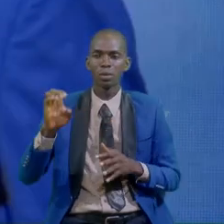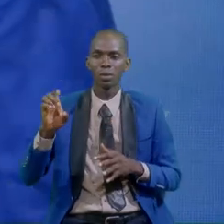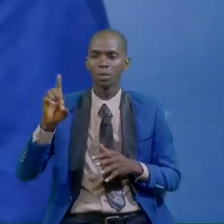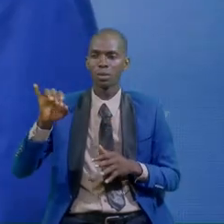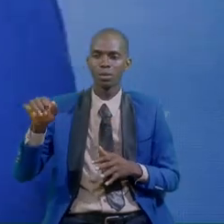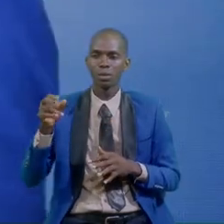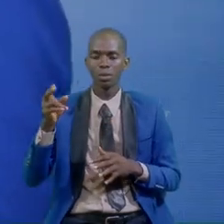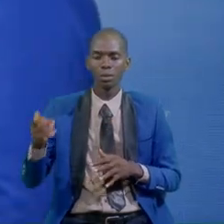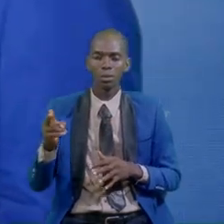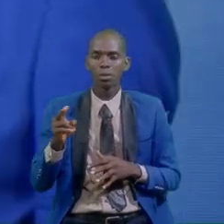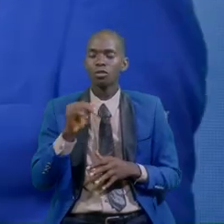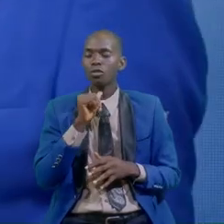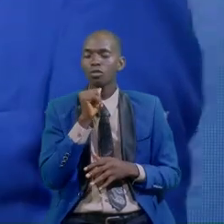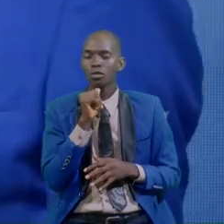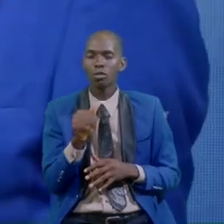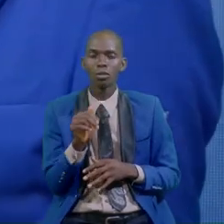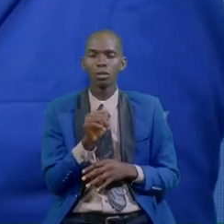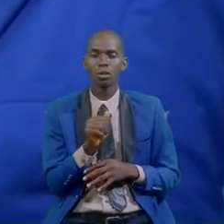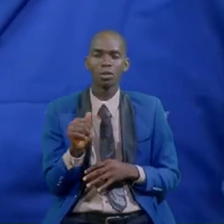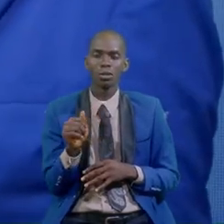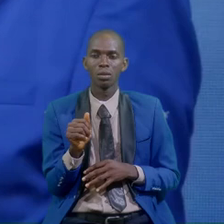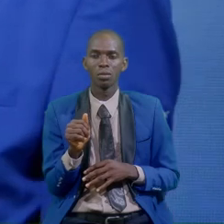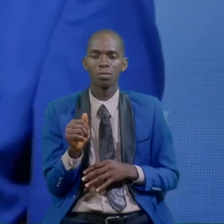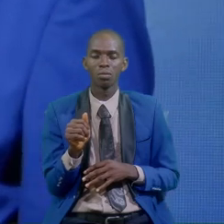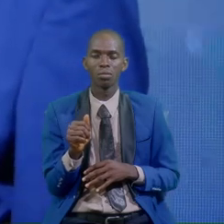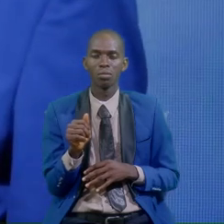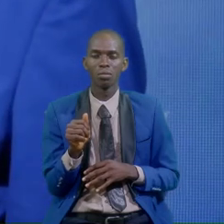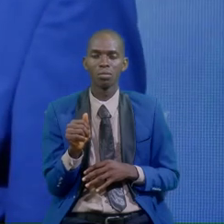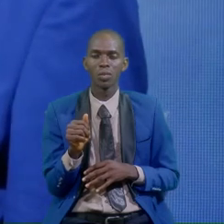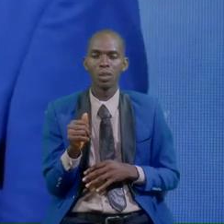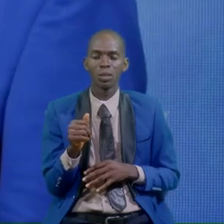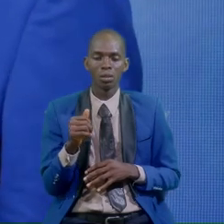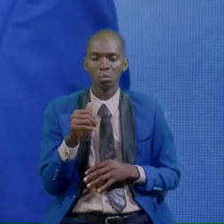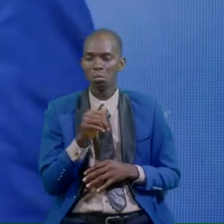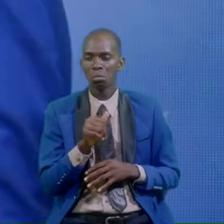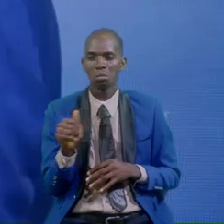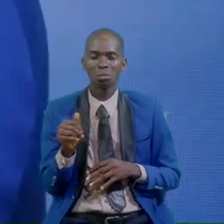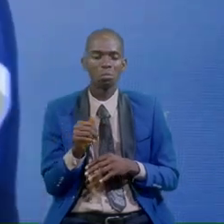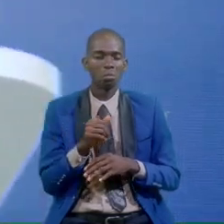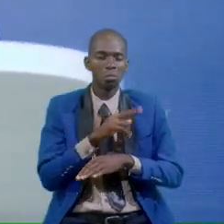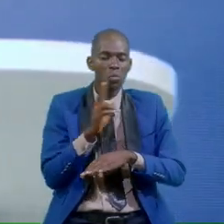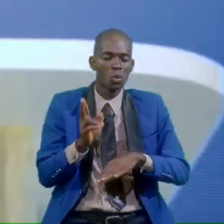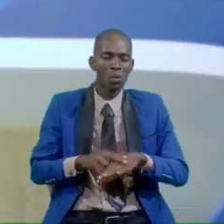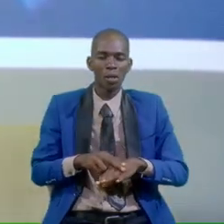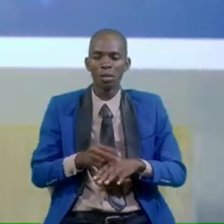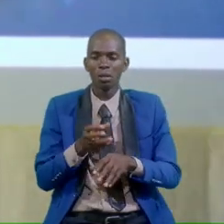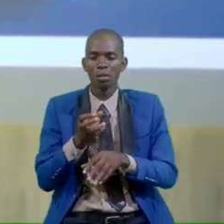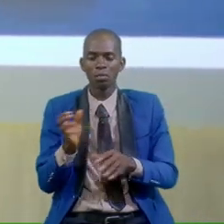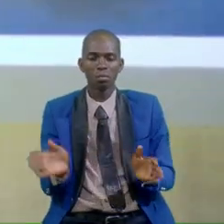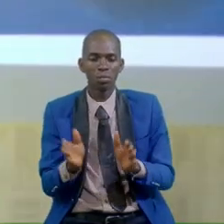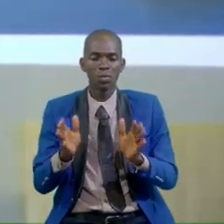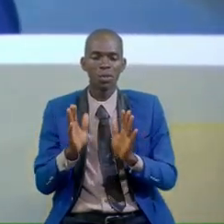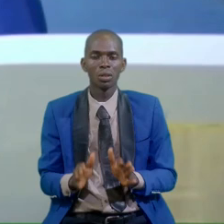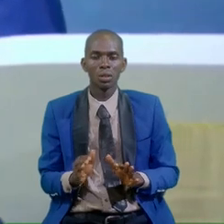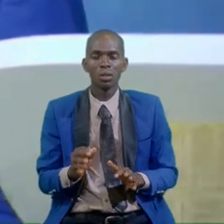salesman, Elijah, not a secular motivator, Elijah, not